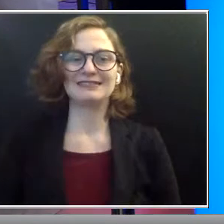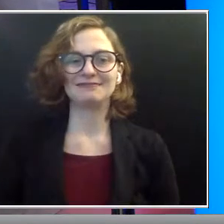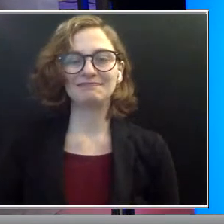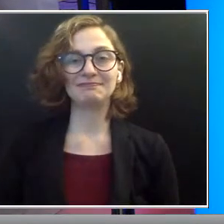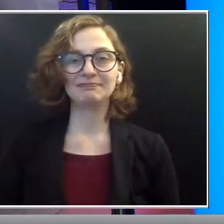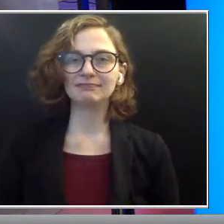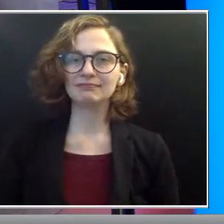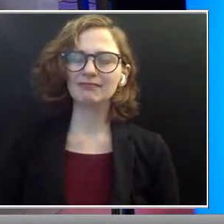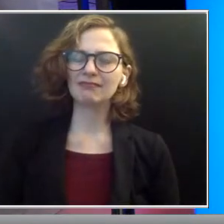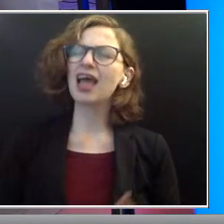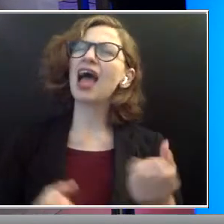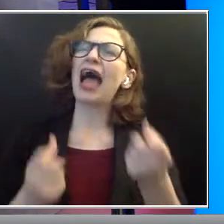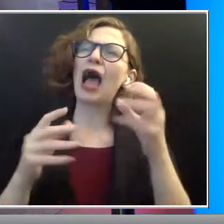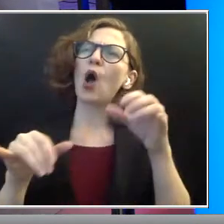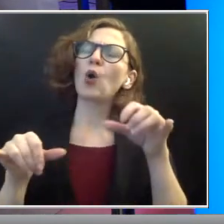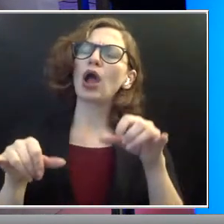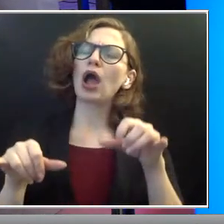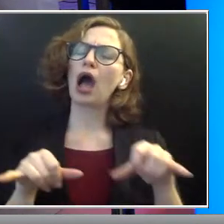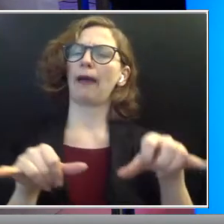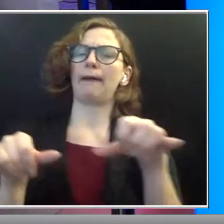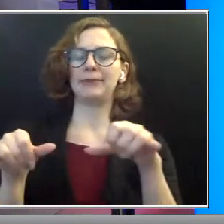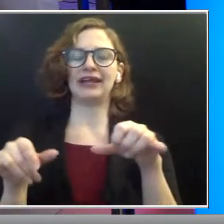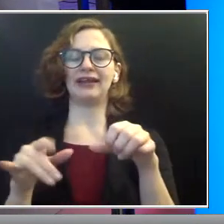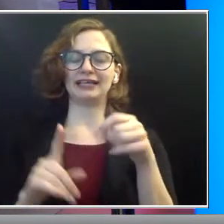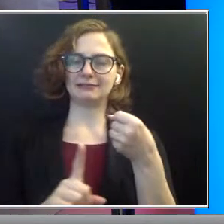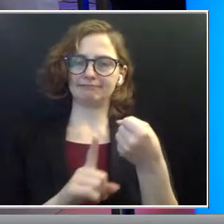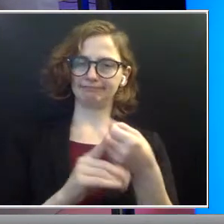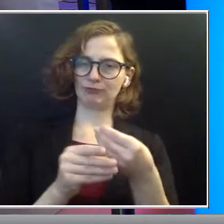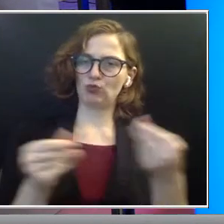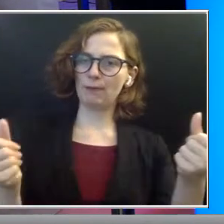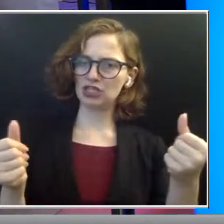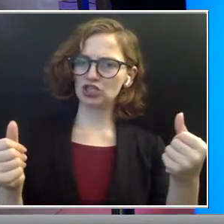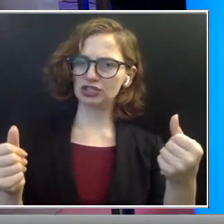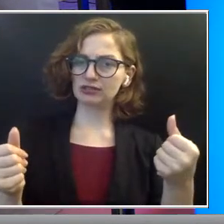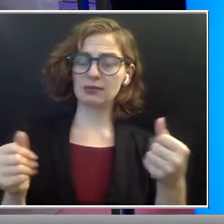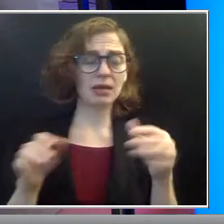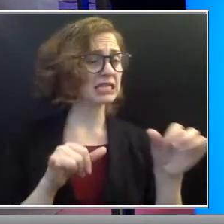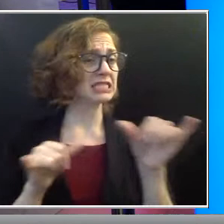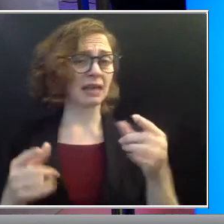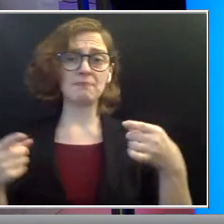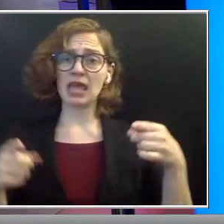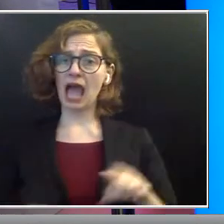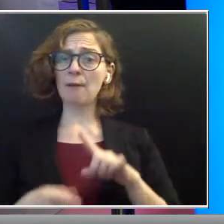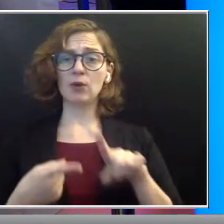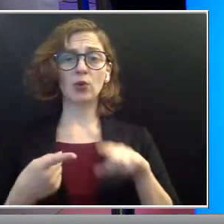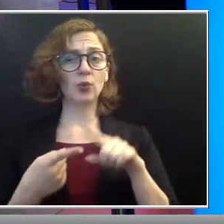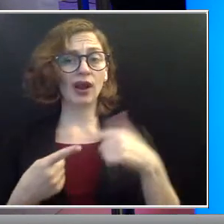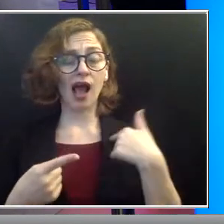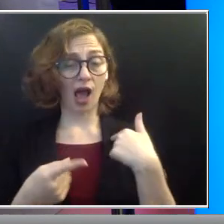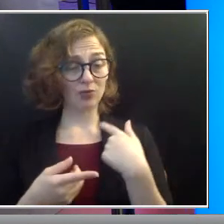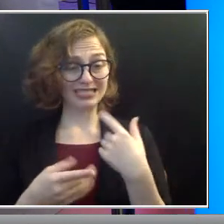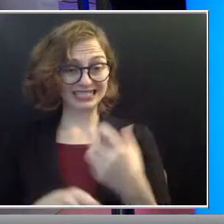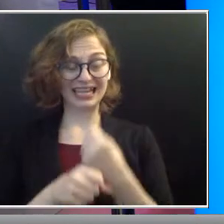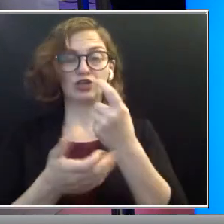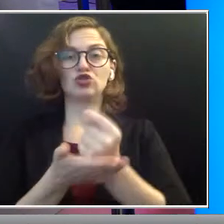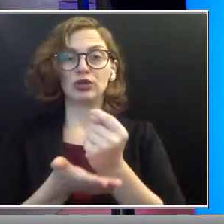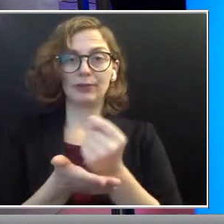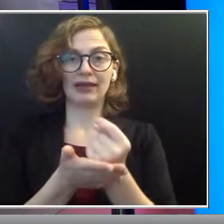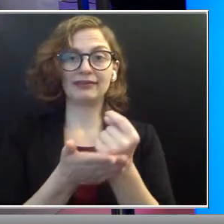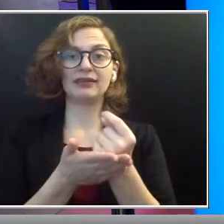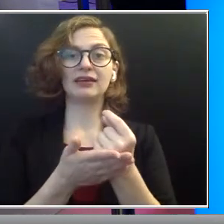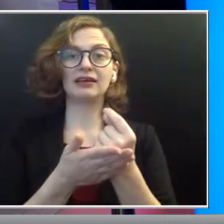remission? Because the same thing happened when I was being treated. You go in and you're in remission, then all of a sudden, you know, I'd realize I